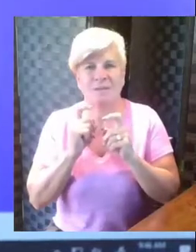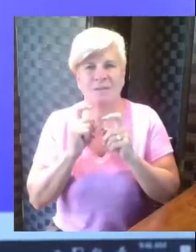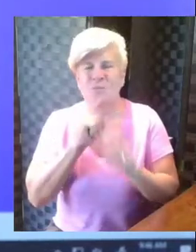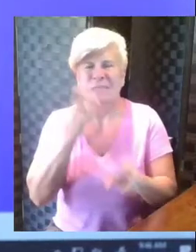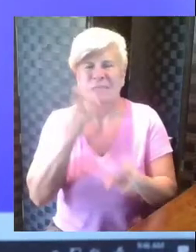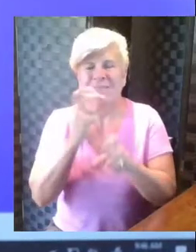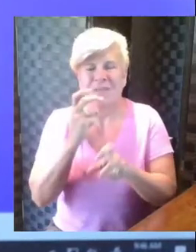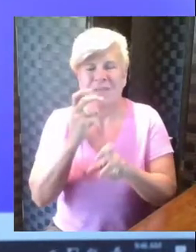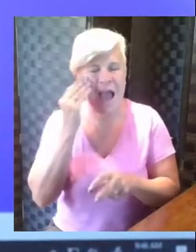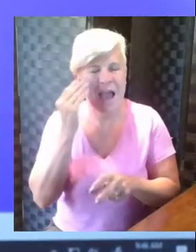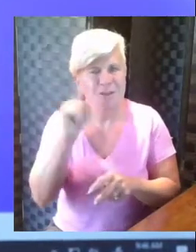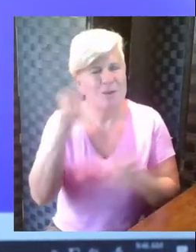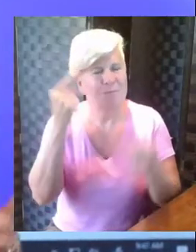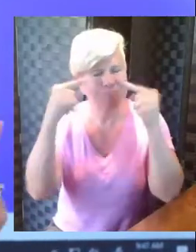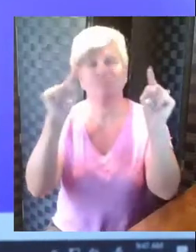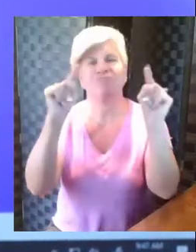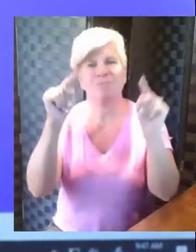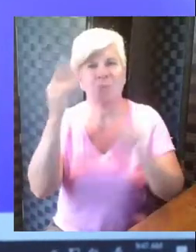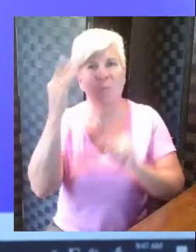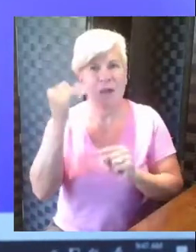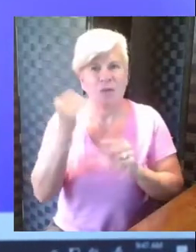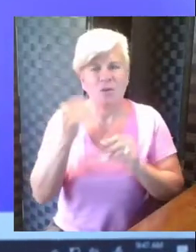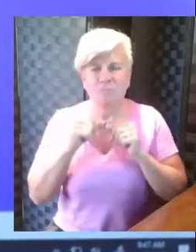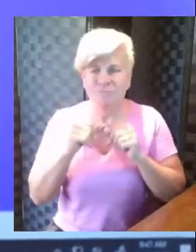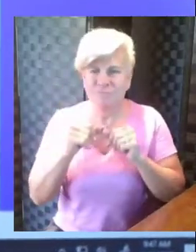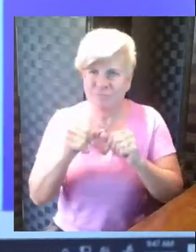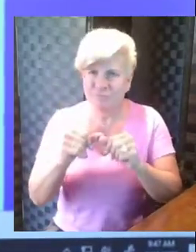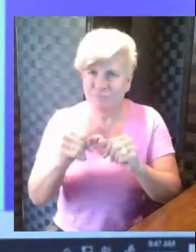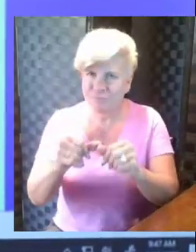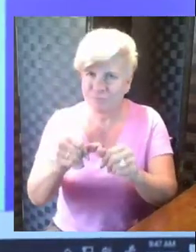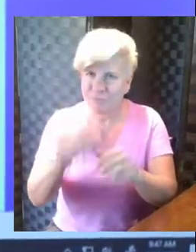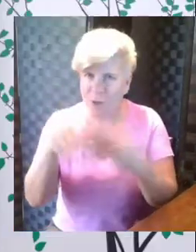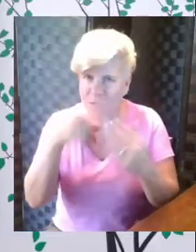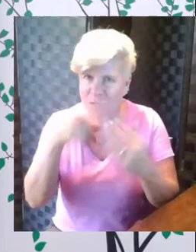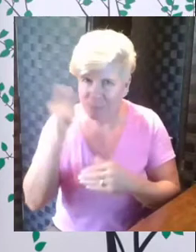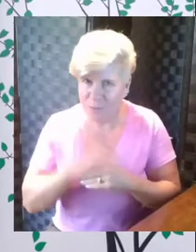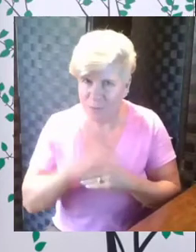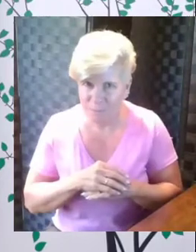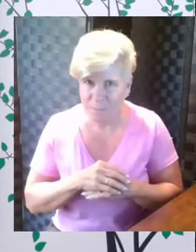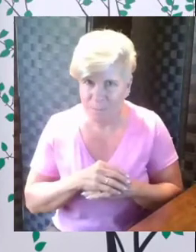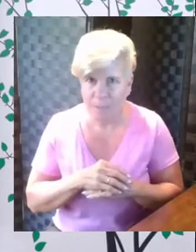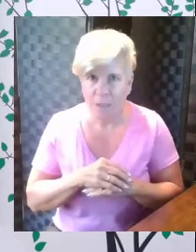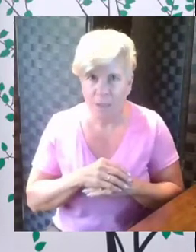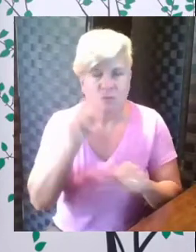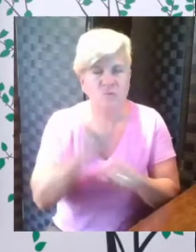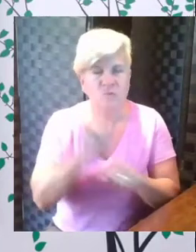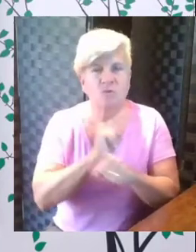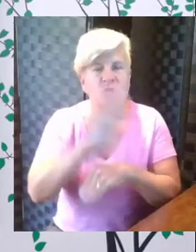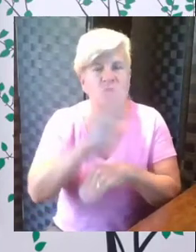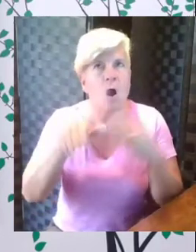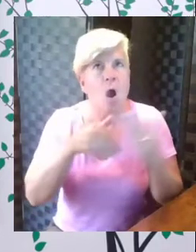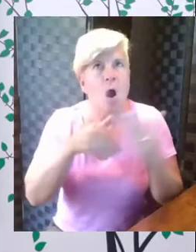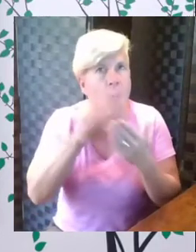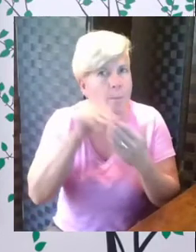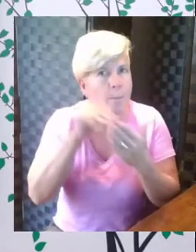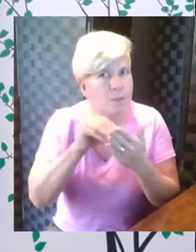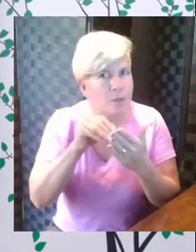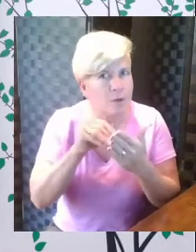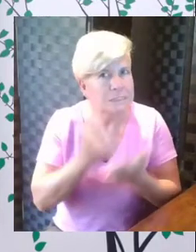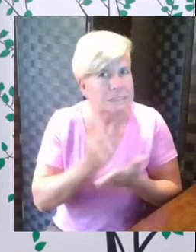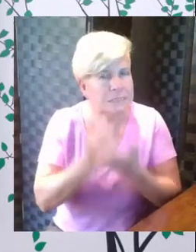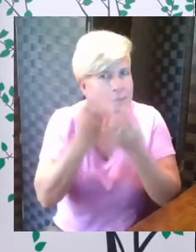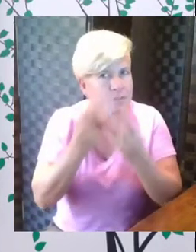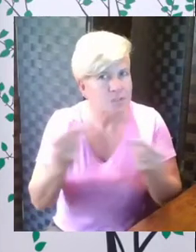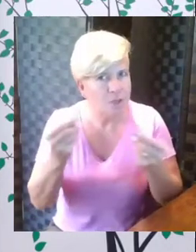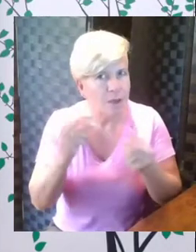super tough, but I know that you can do it because you've been with me this whole time. We're going to have to use everything we know in order to solve these